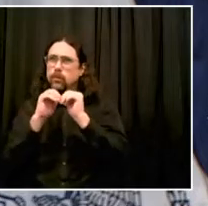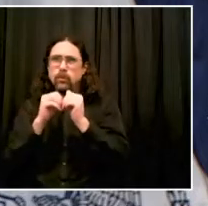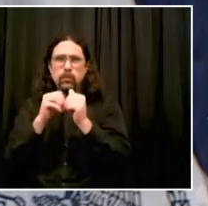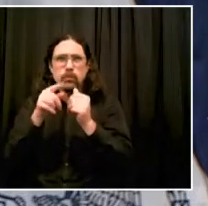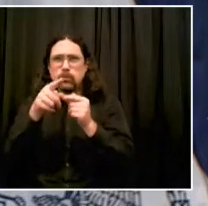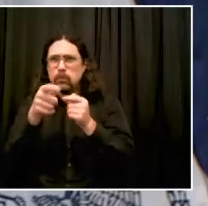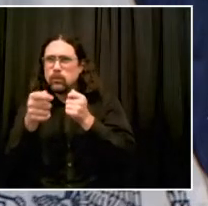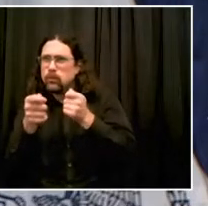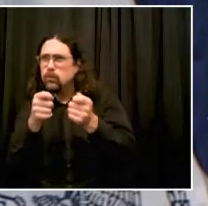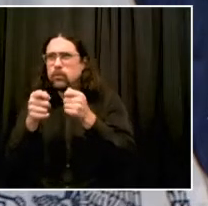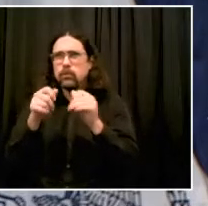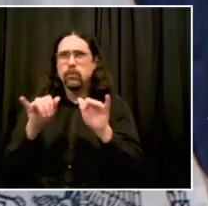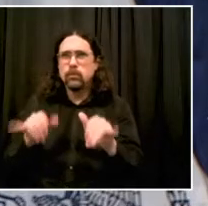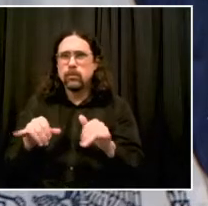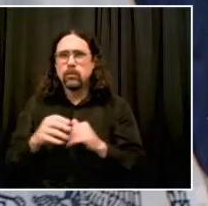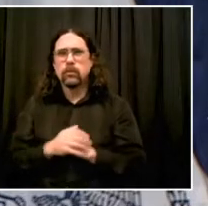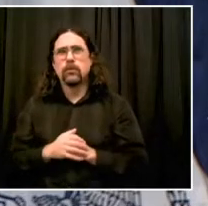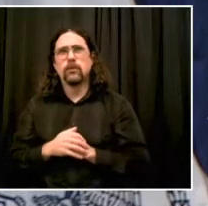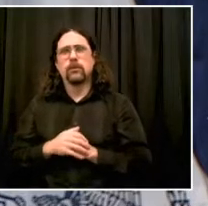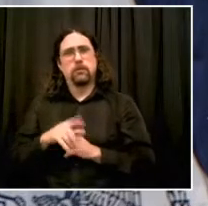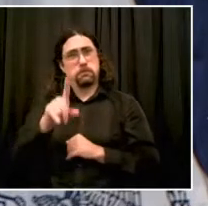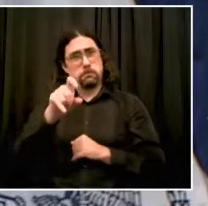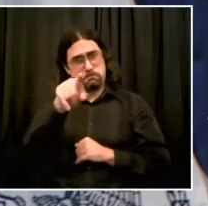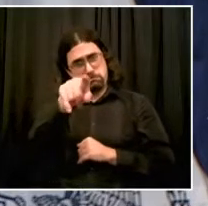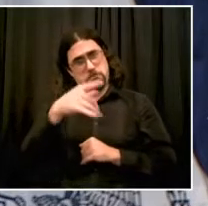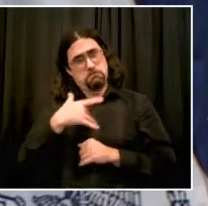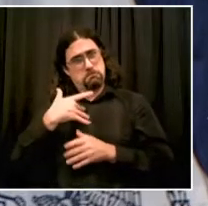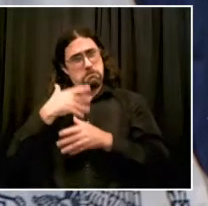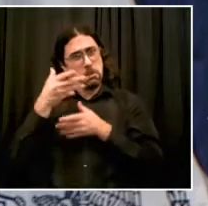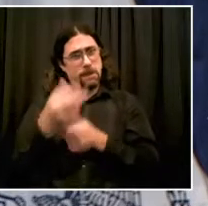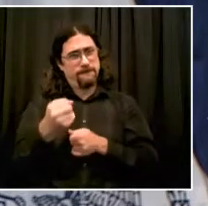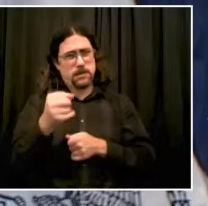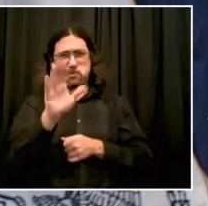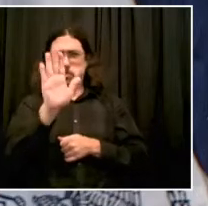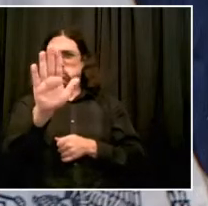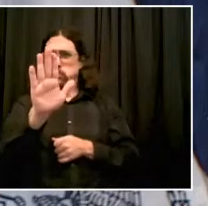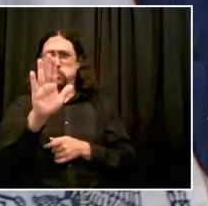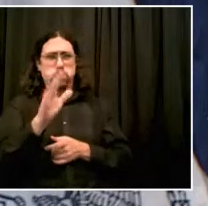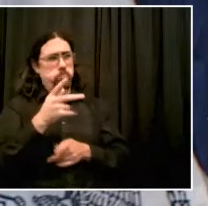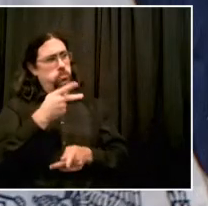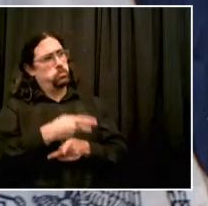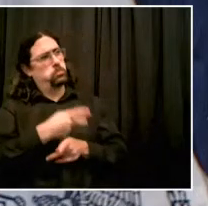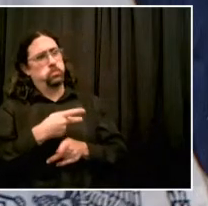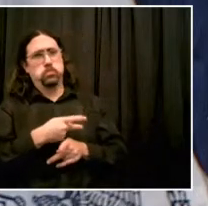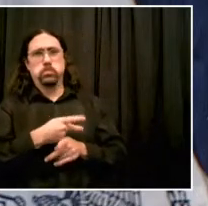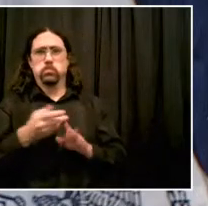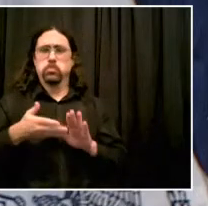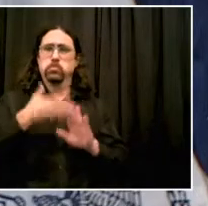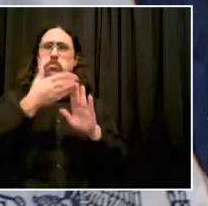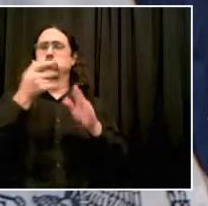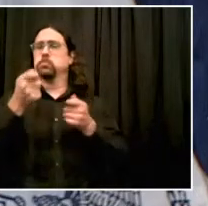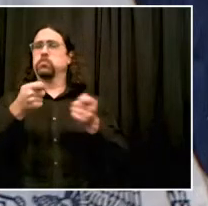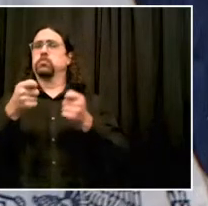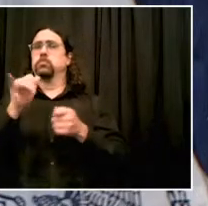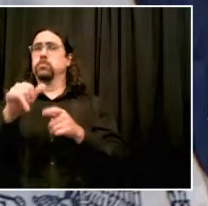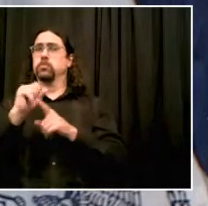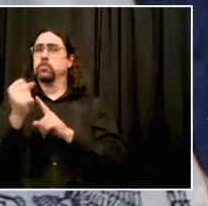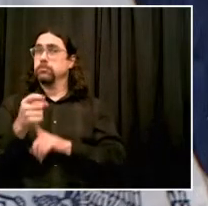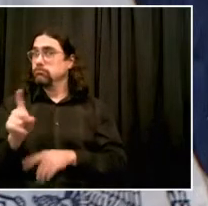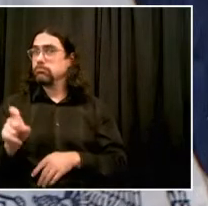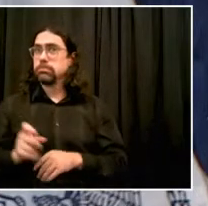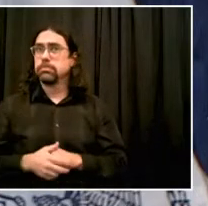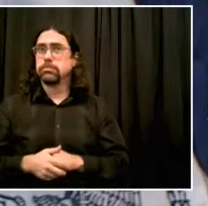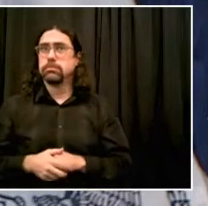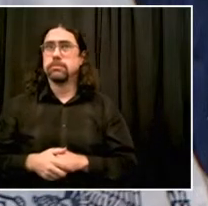speak to that in court? Look, again, law department will handle that. There's very specific approaches when it comes